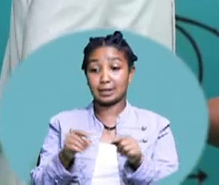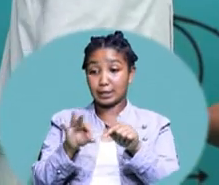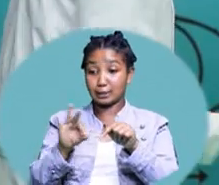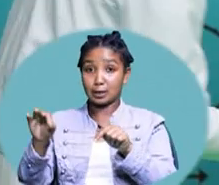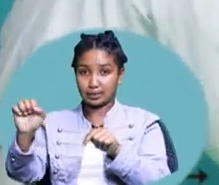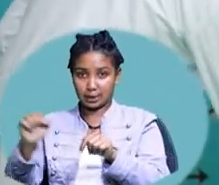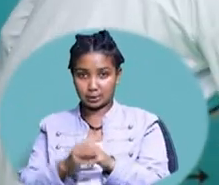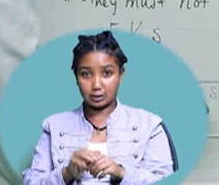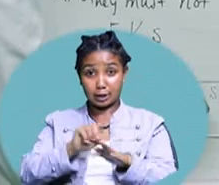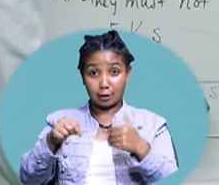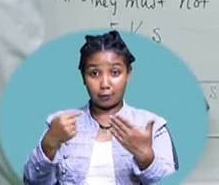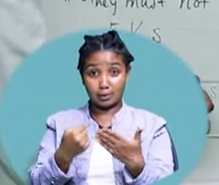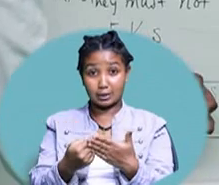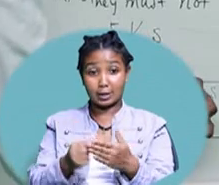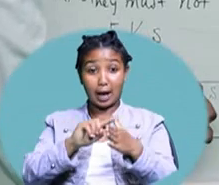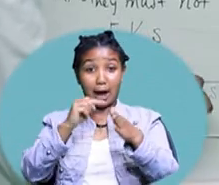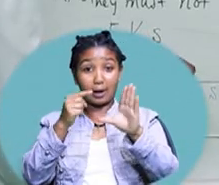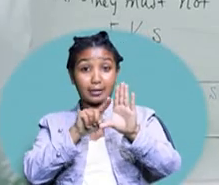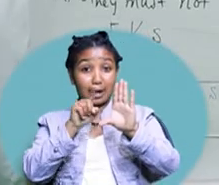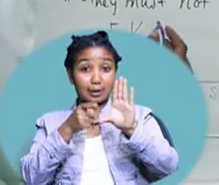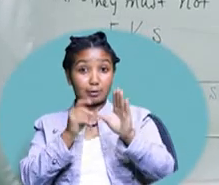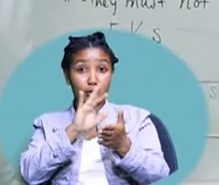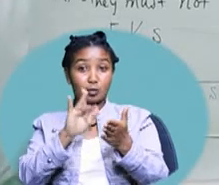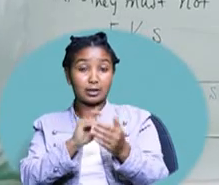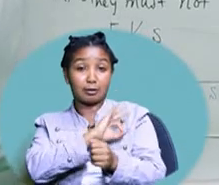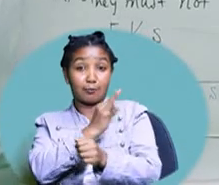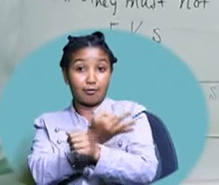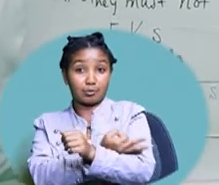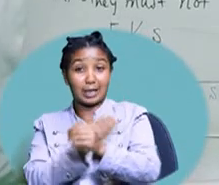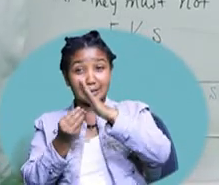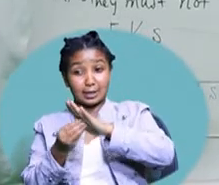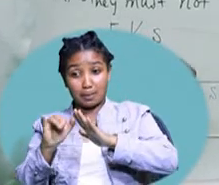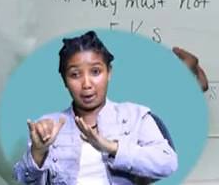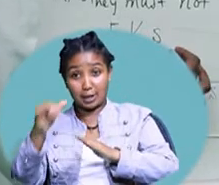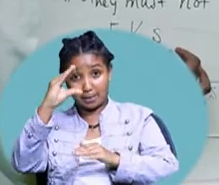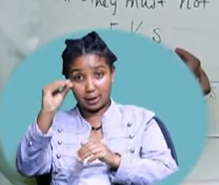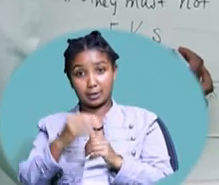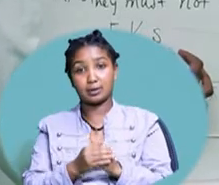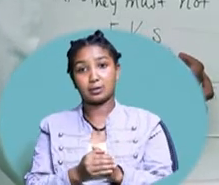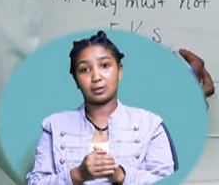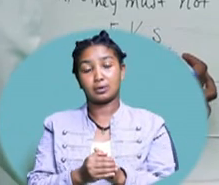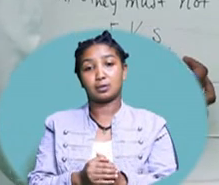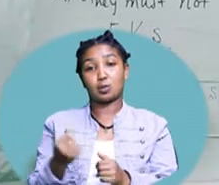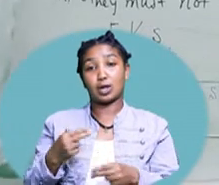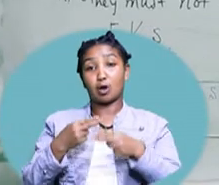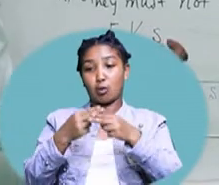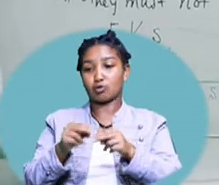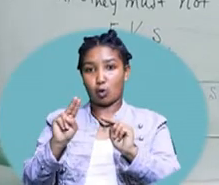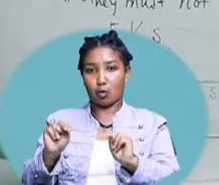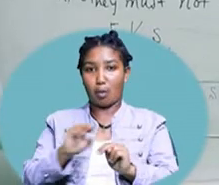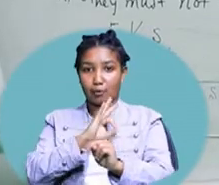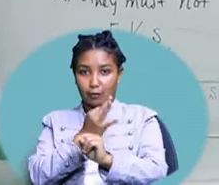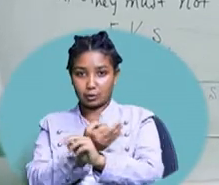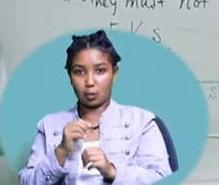displacement S. Therefore, the angle between the force exerted by the man, we can call it normal force,